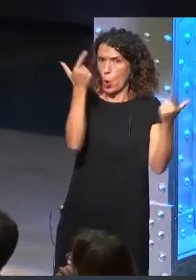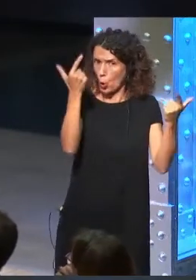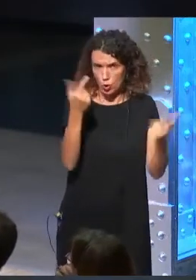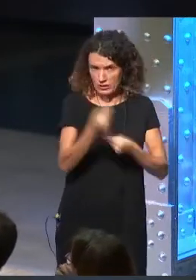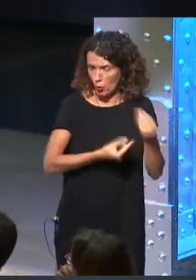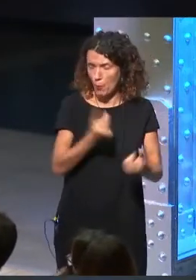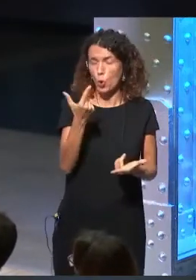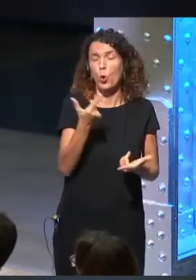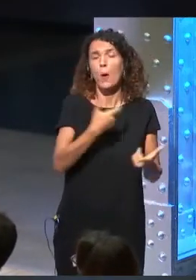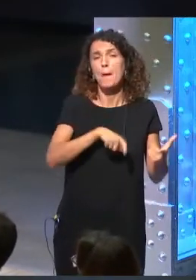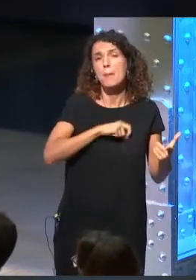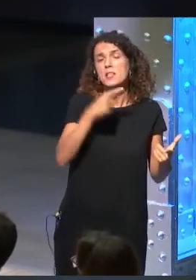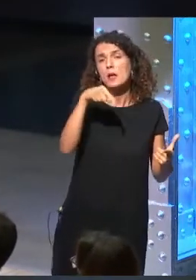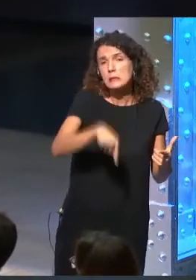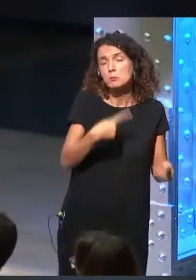country, but in